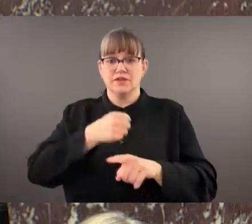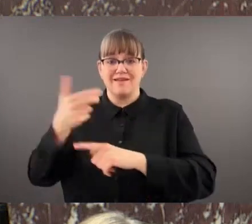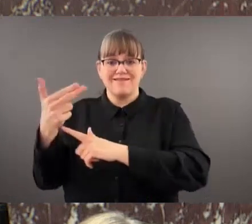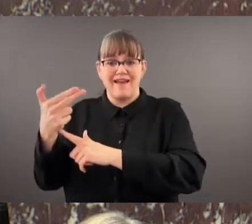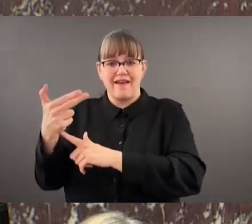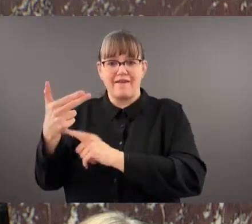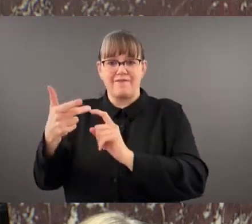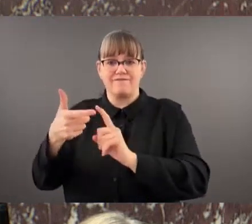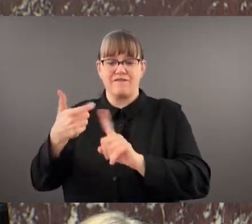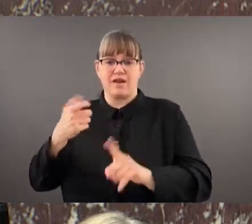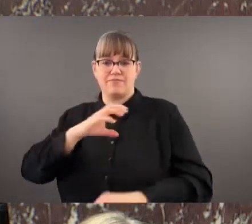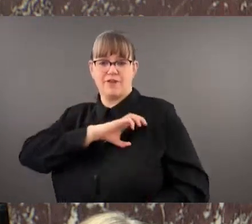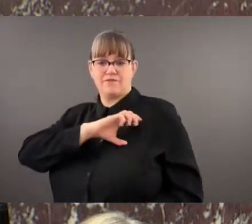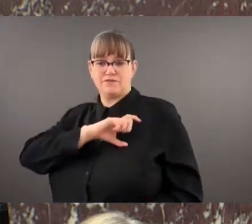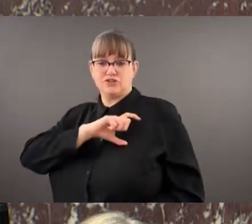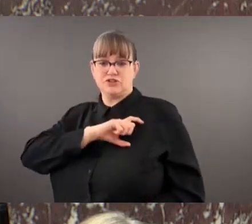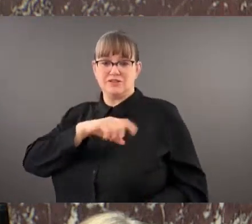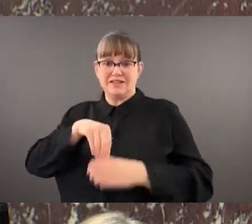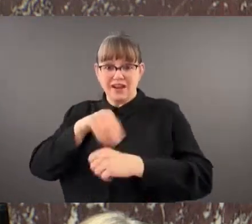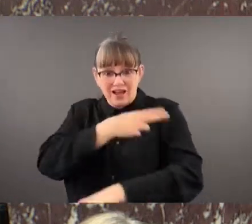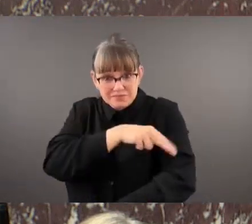restrained by the physician.